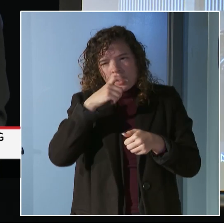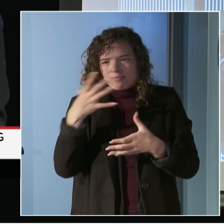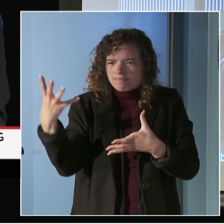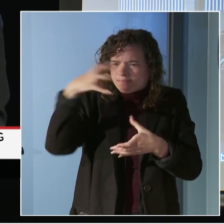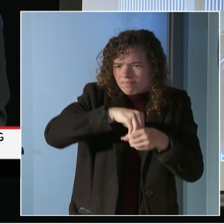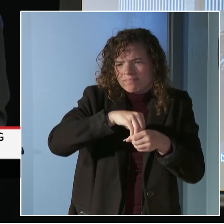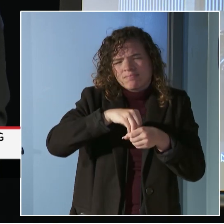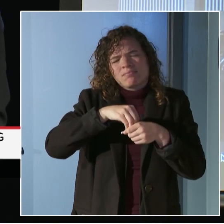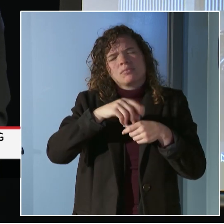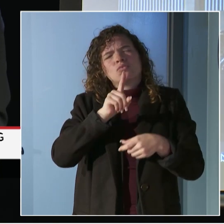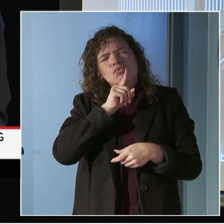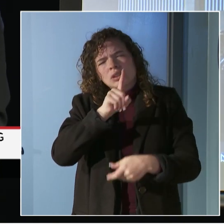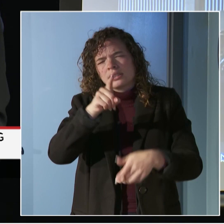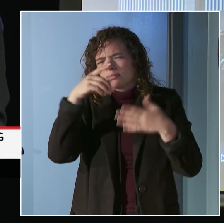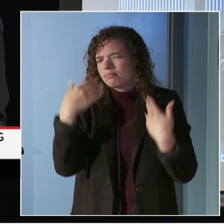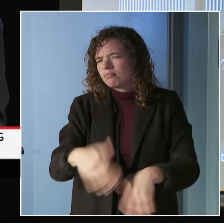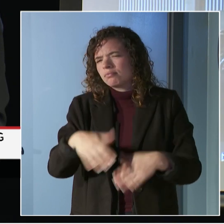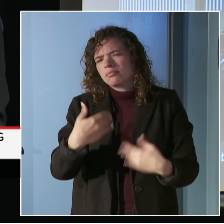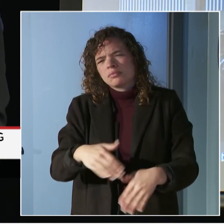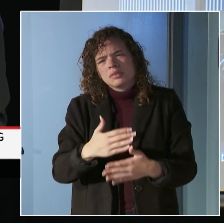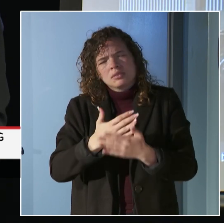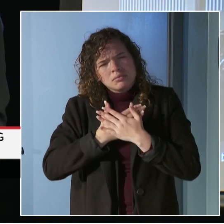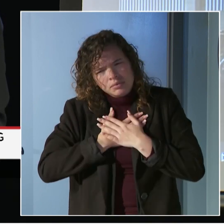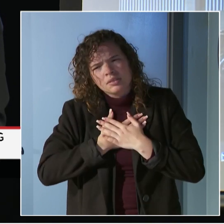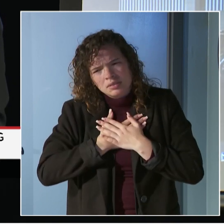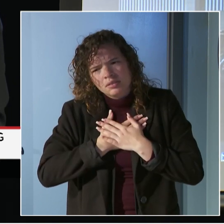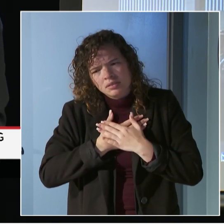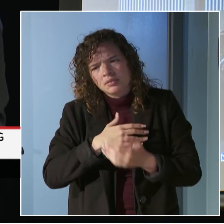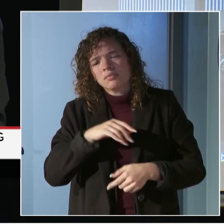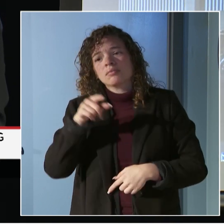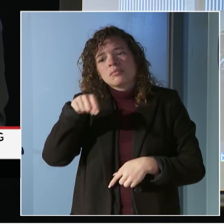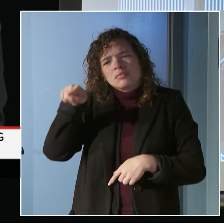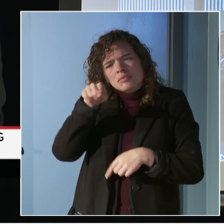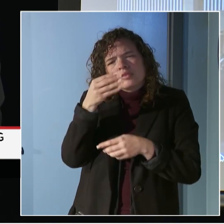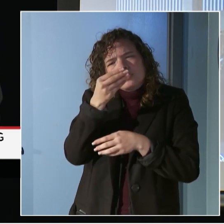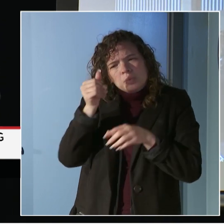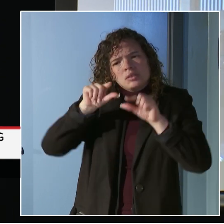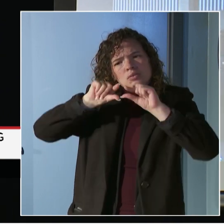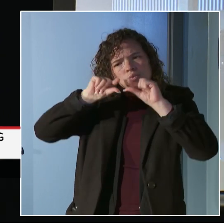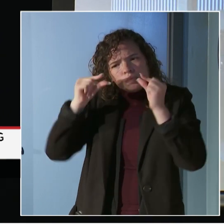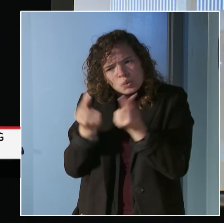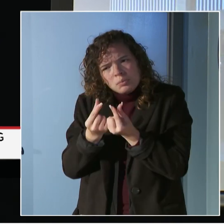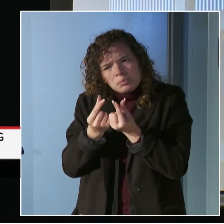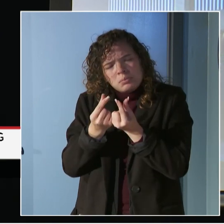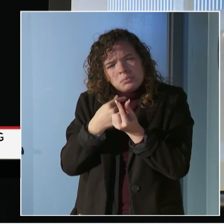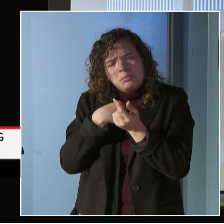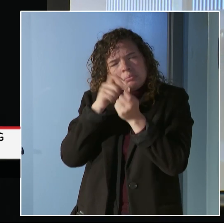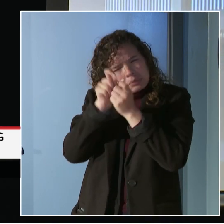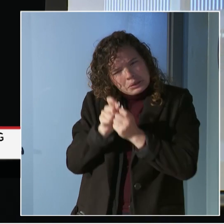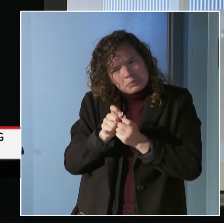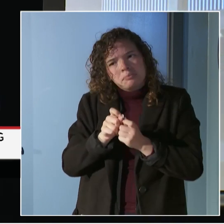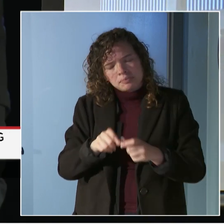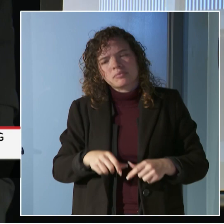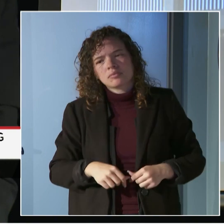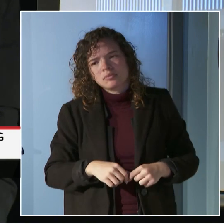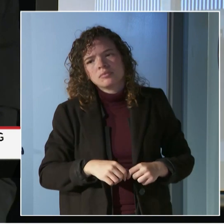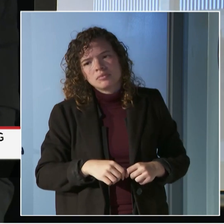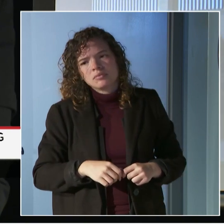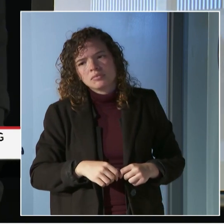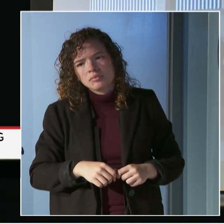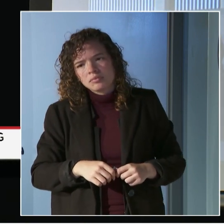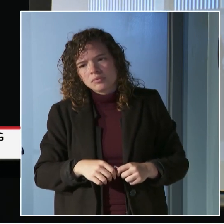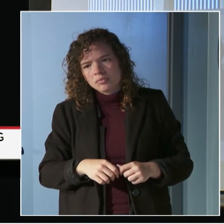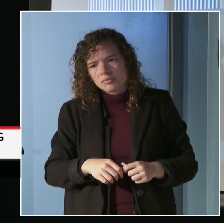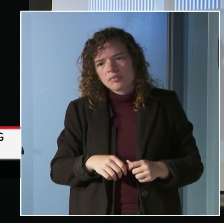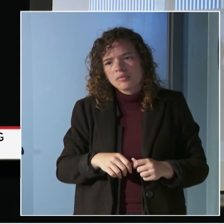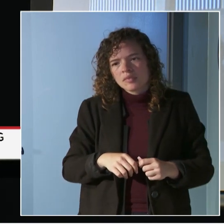I do want to name a couple of groups, though, that in particular. So I like to say that somebody, Brian, you said these all take so long,